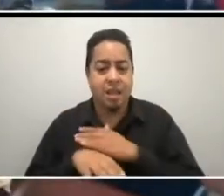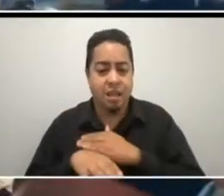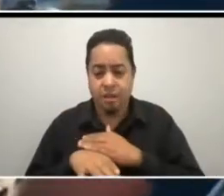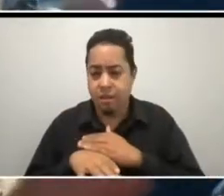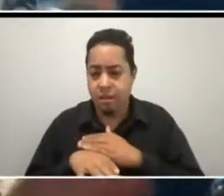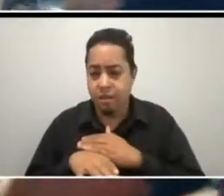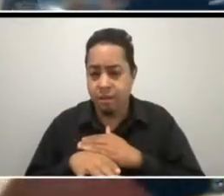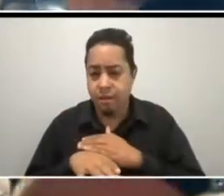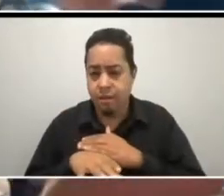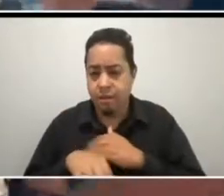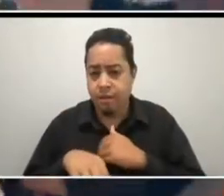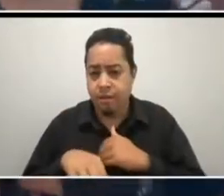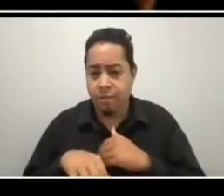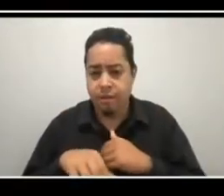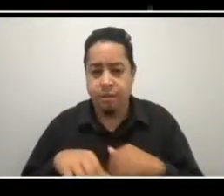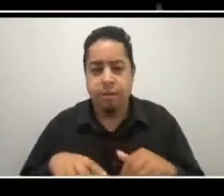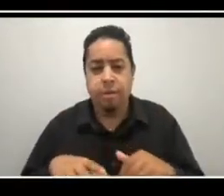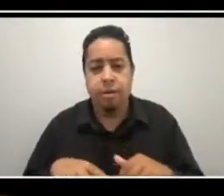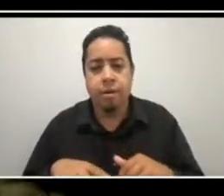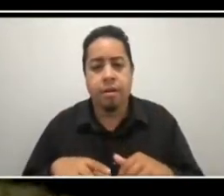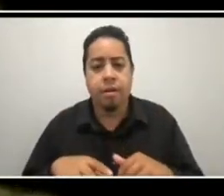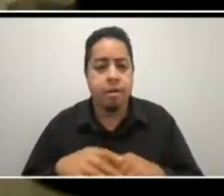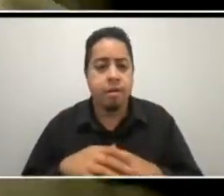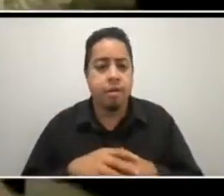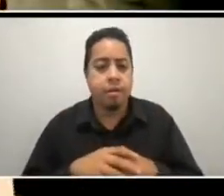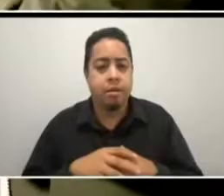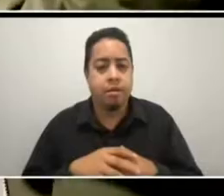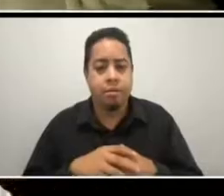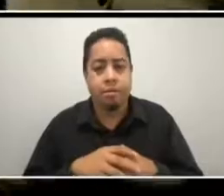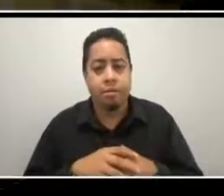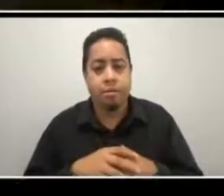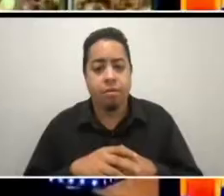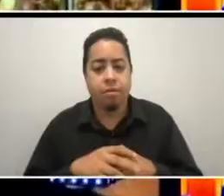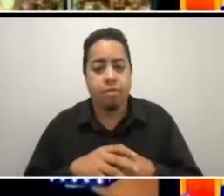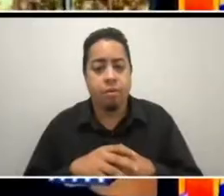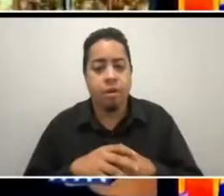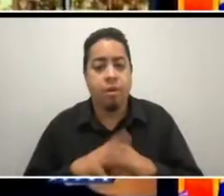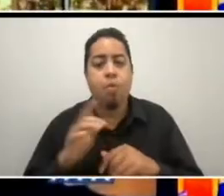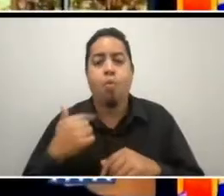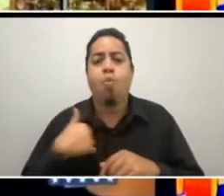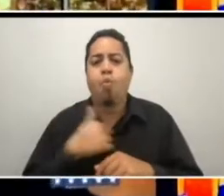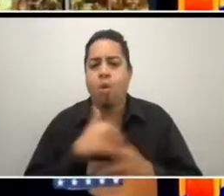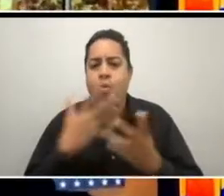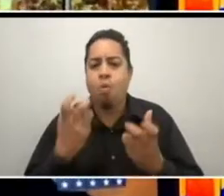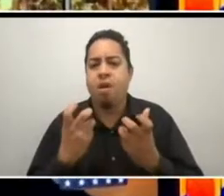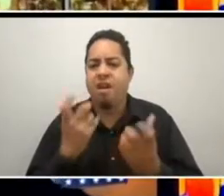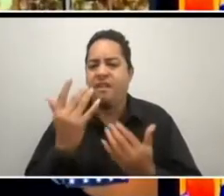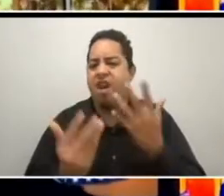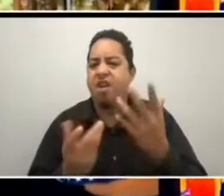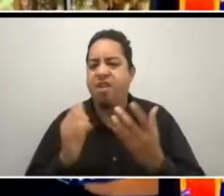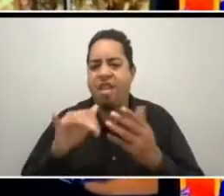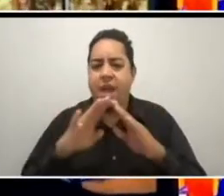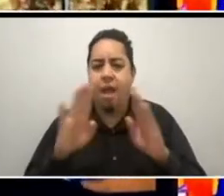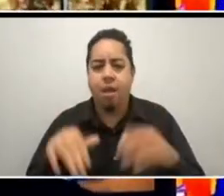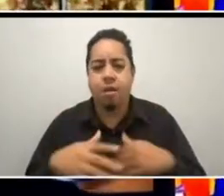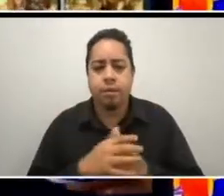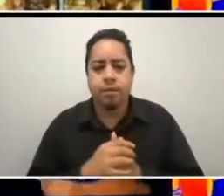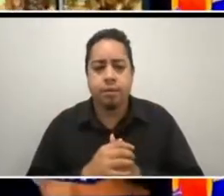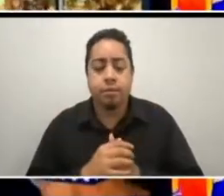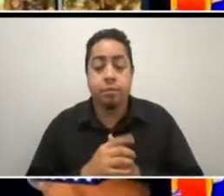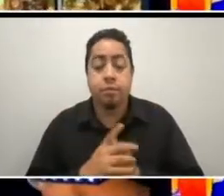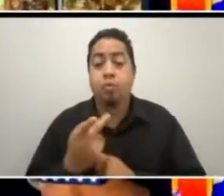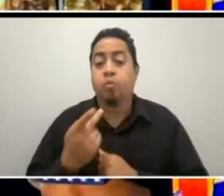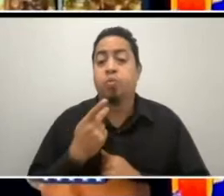Special session! Special session! We'll light the whole shit on fire. What are we going to do? What can you and I do to a